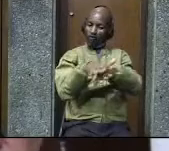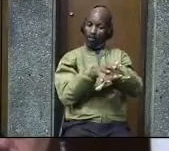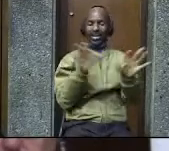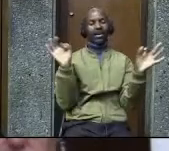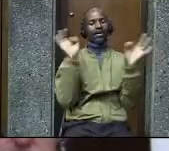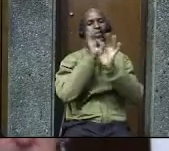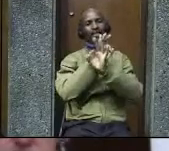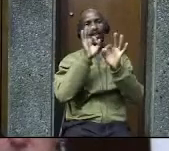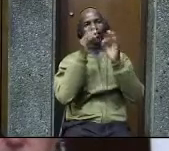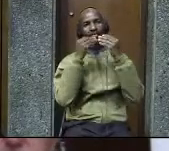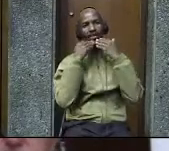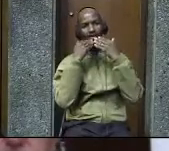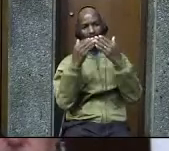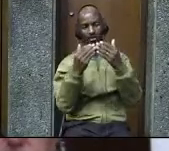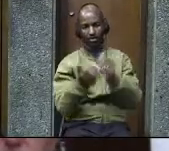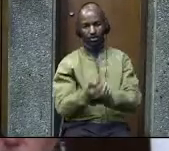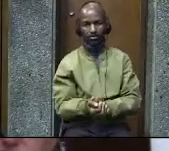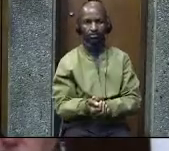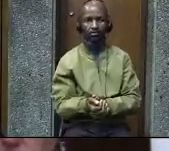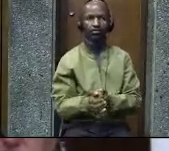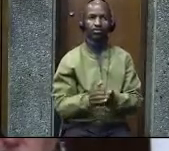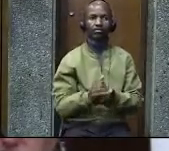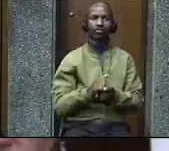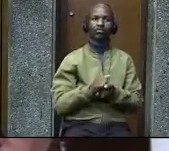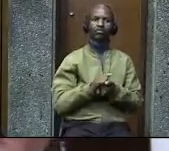land. Thank you.